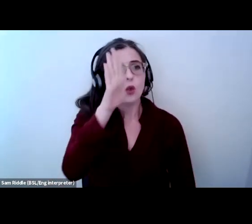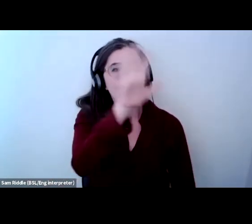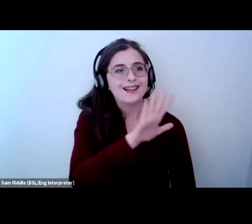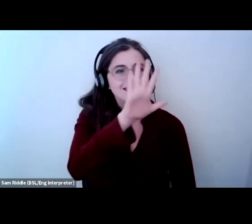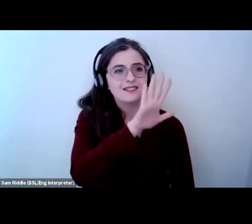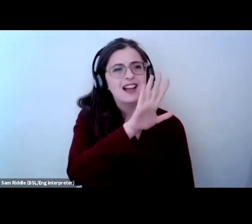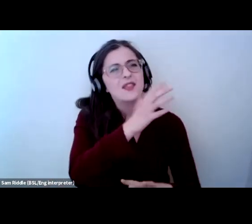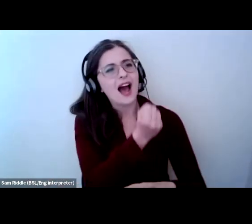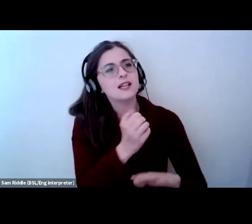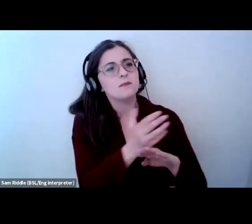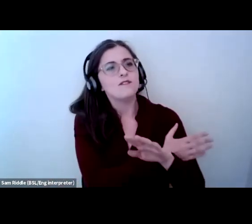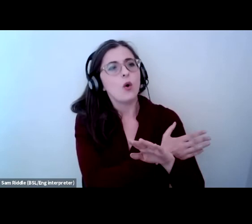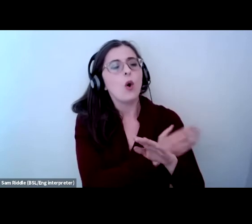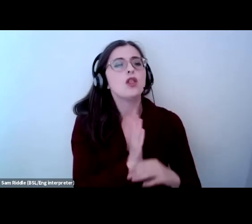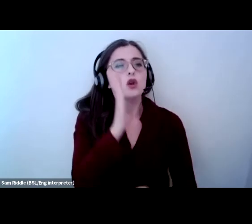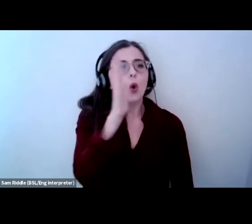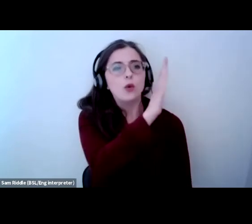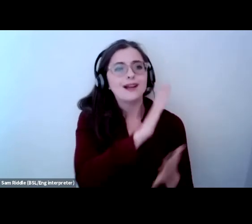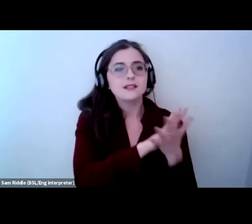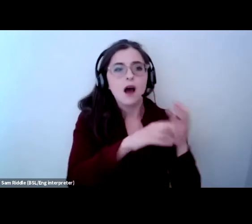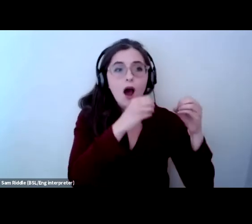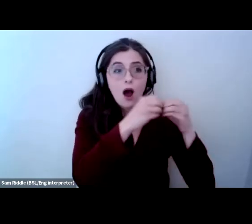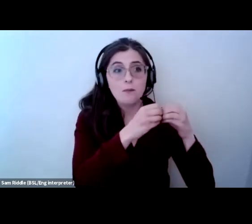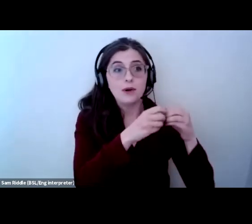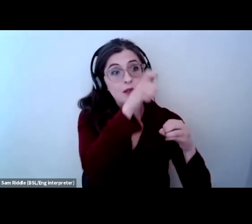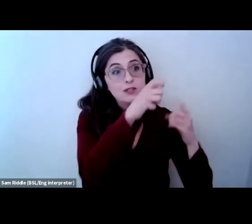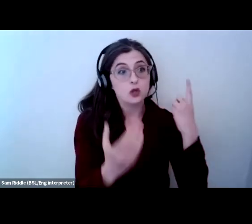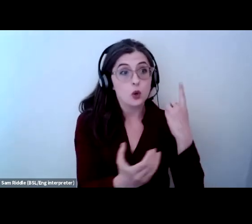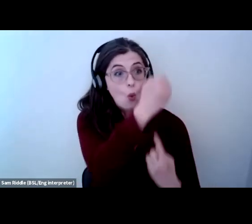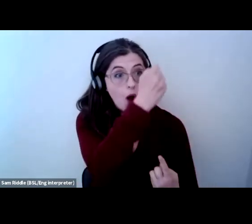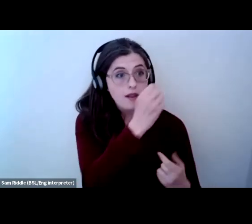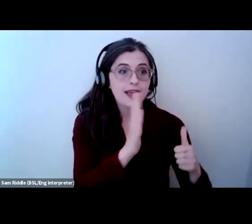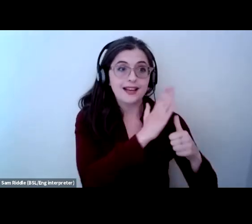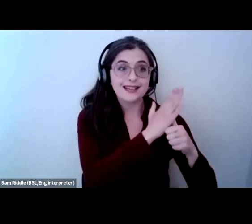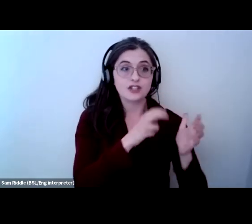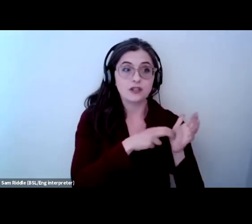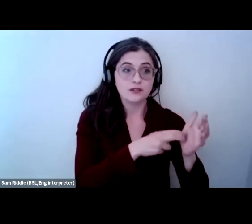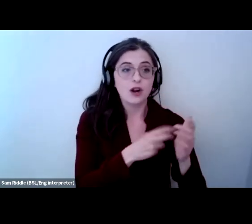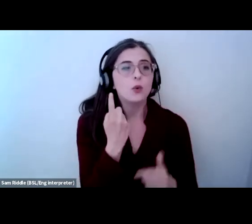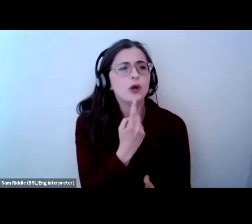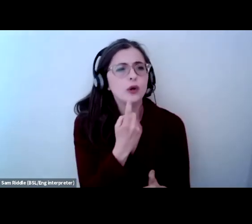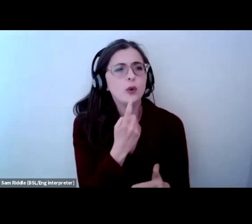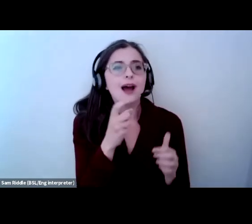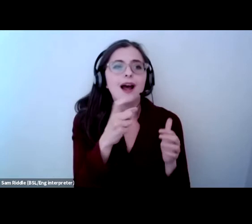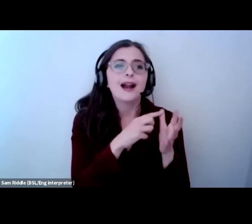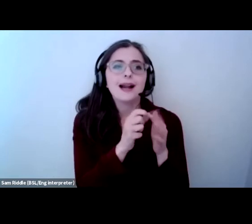Hub. And the people that won that contract, the initial contract, were Capita. And services